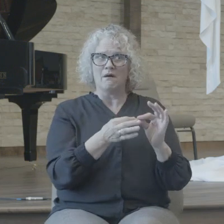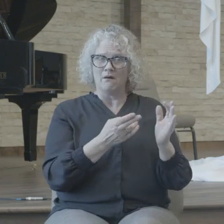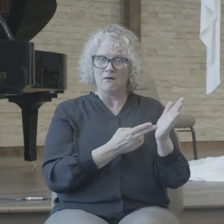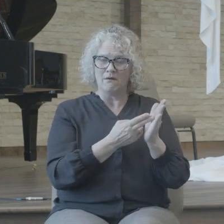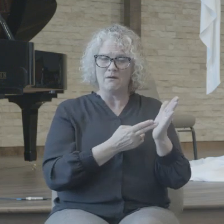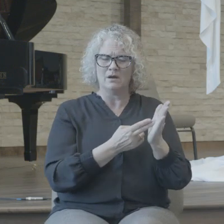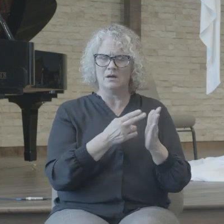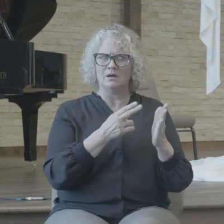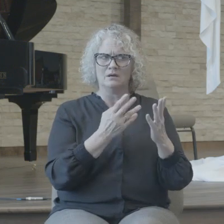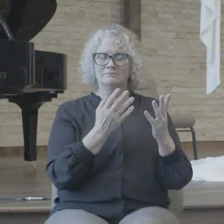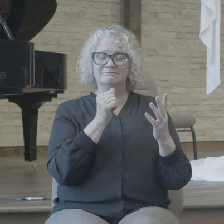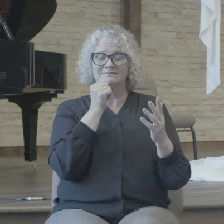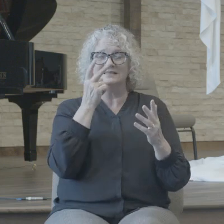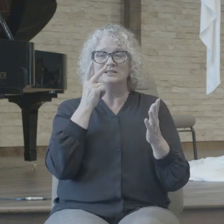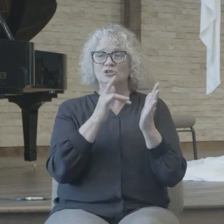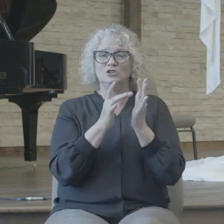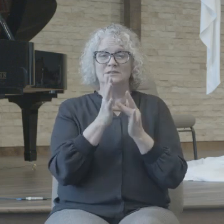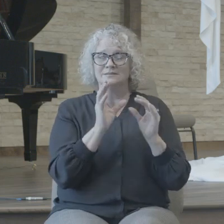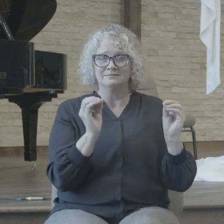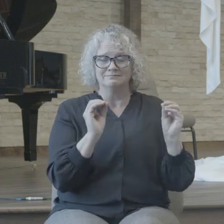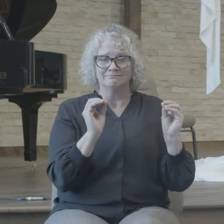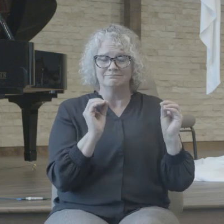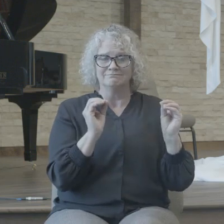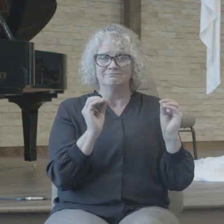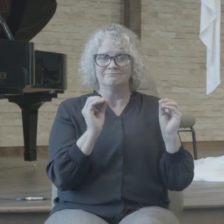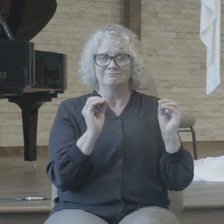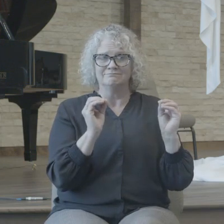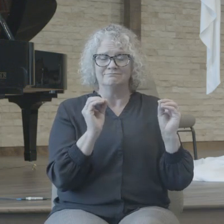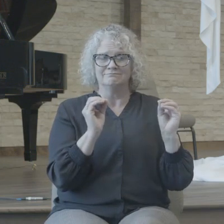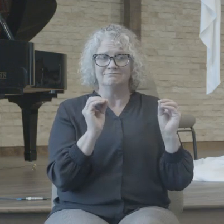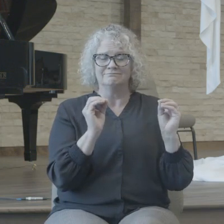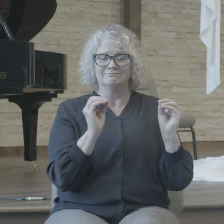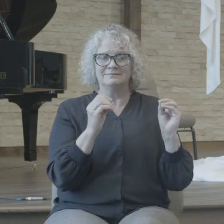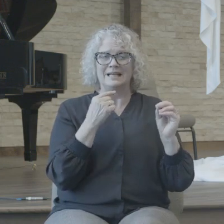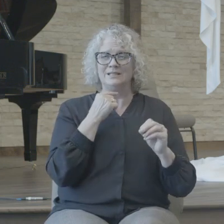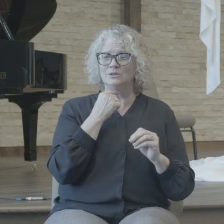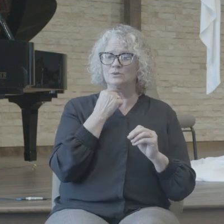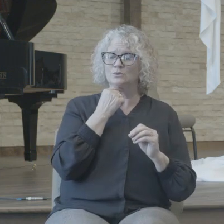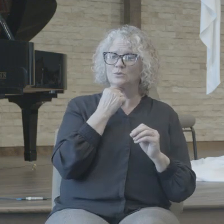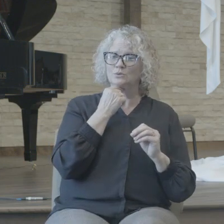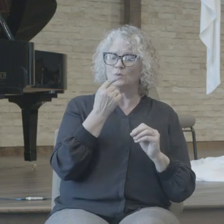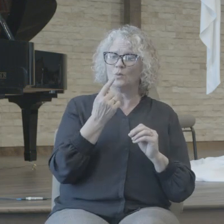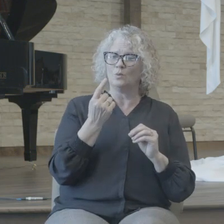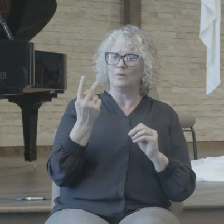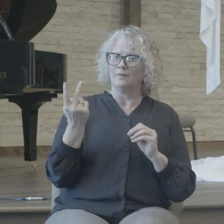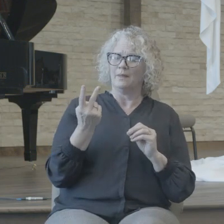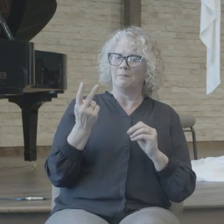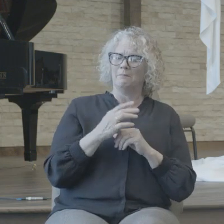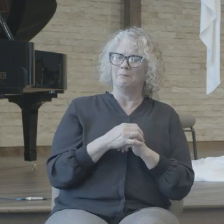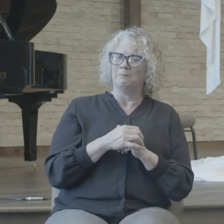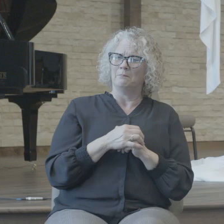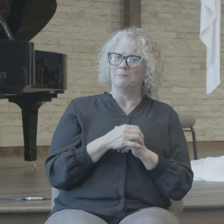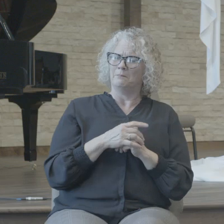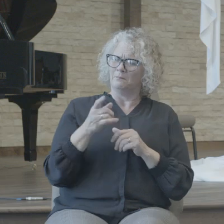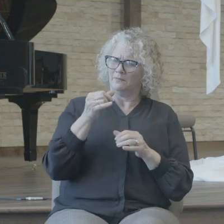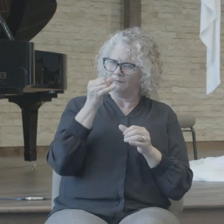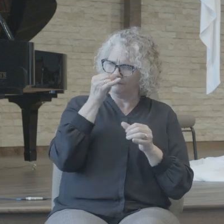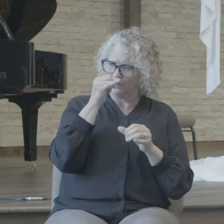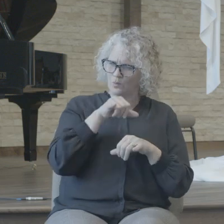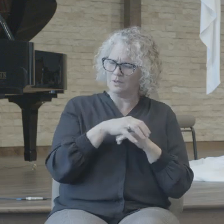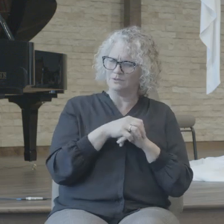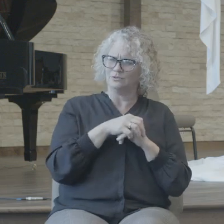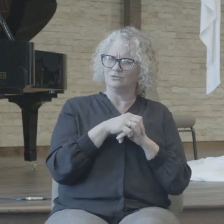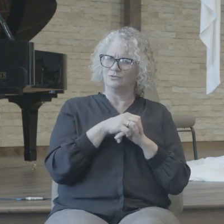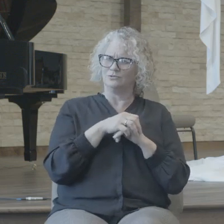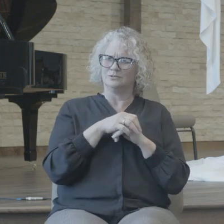not see Jesus." He said to them, "How foolish you are, and how slow to